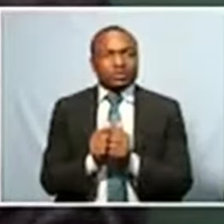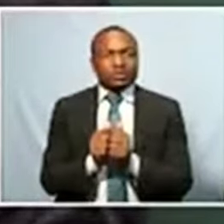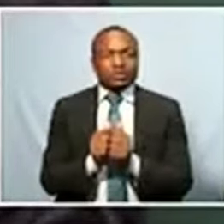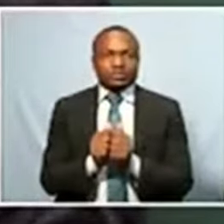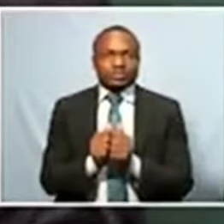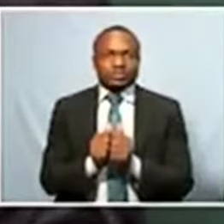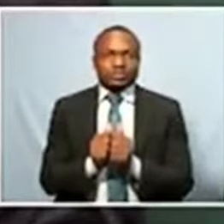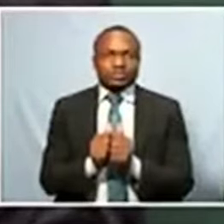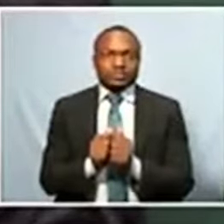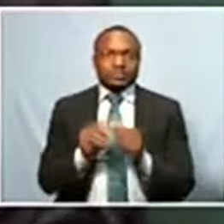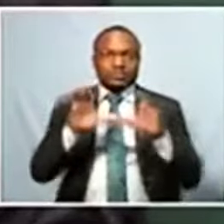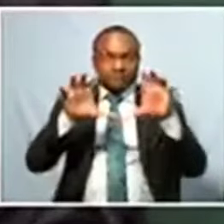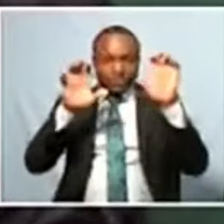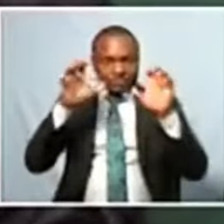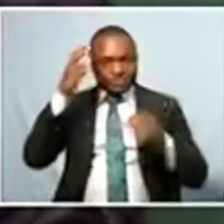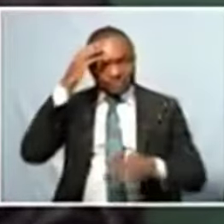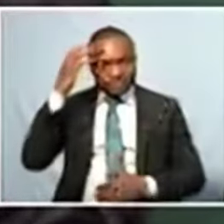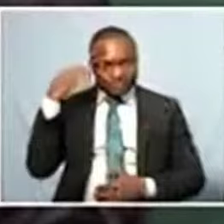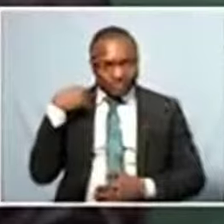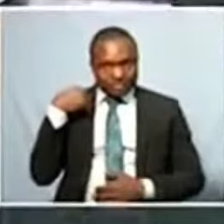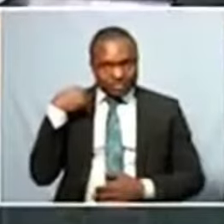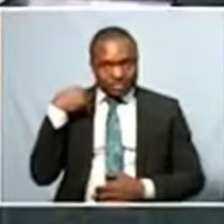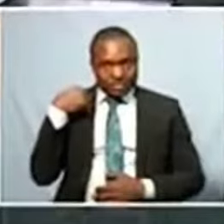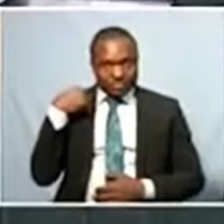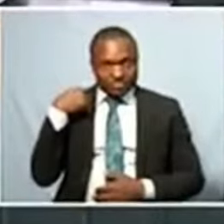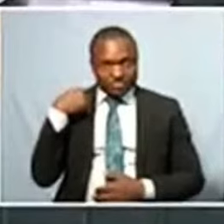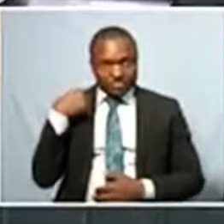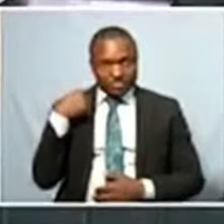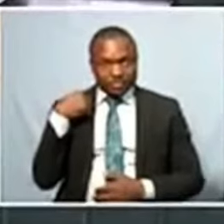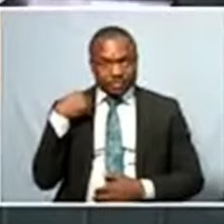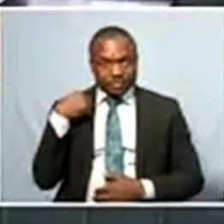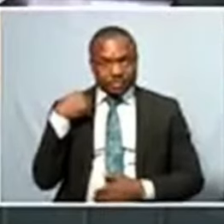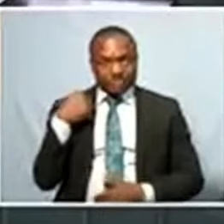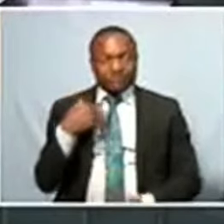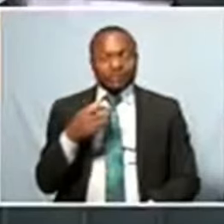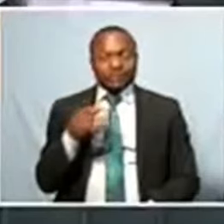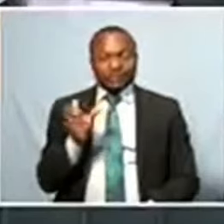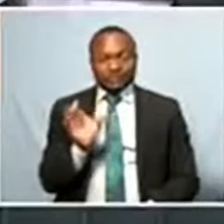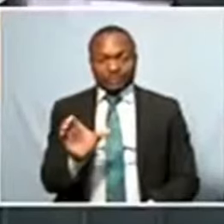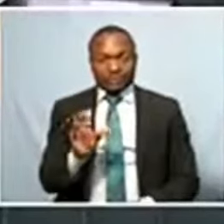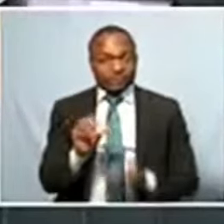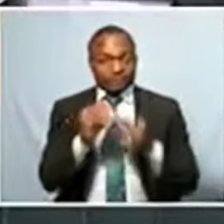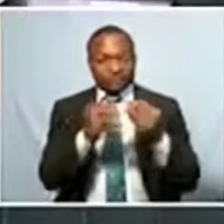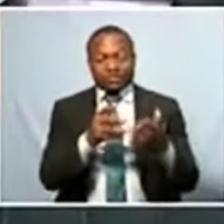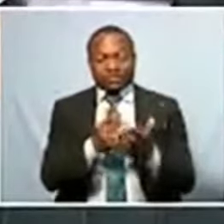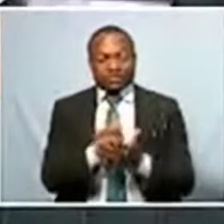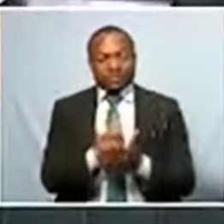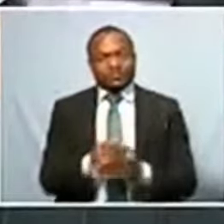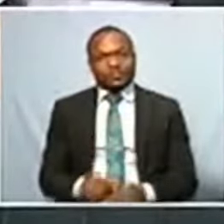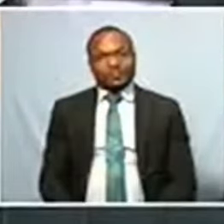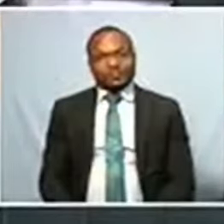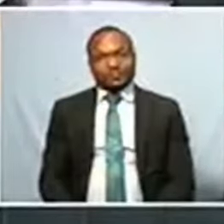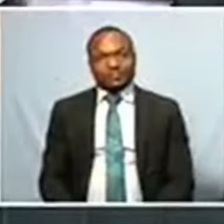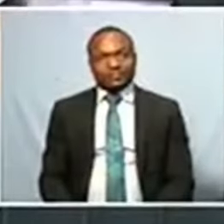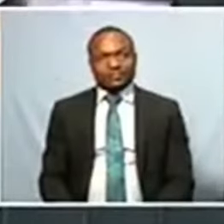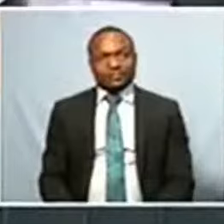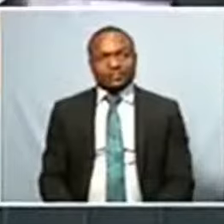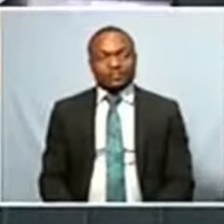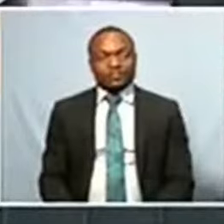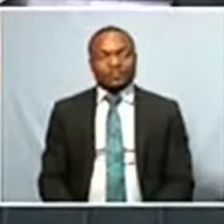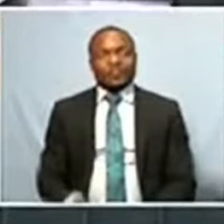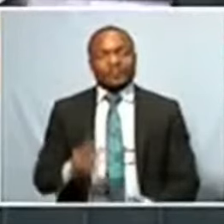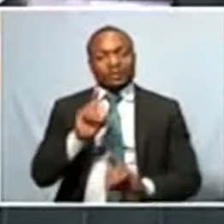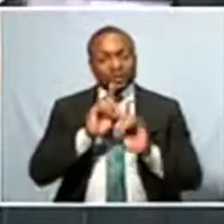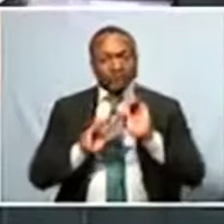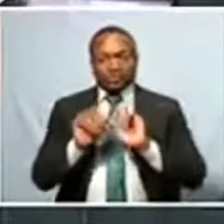I'm taking the money cabinet from. Office? That is a head where I'm taking the money from. Let's just, structure your debate